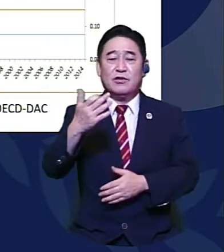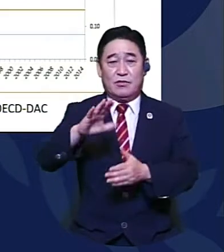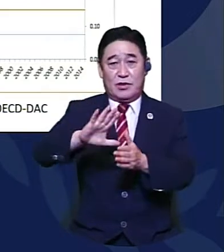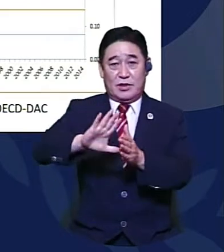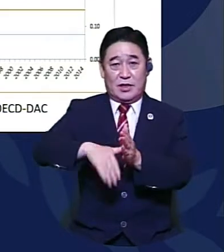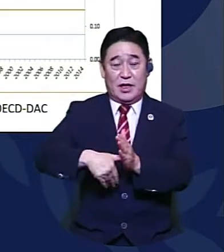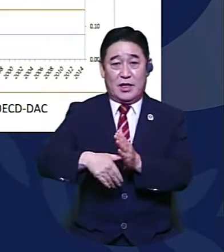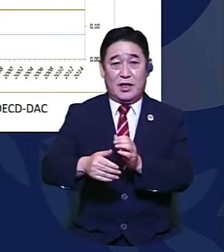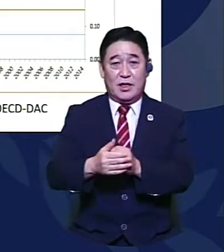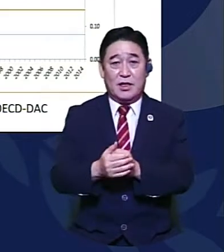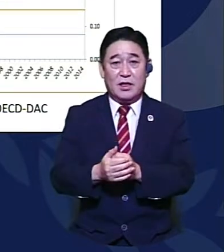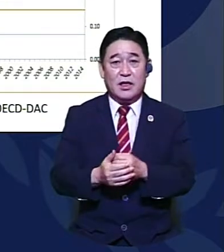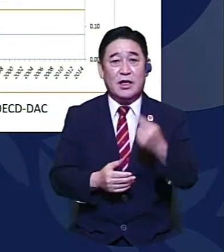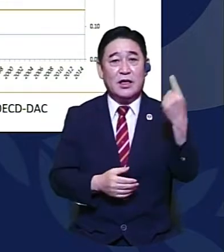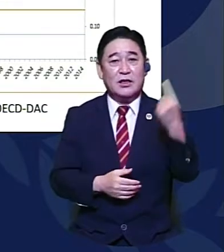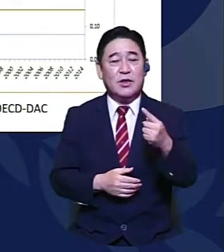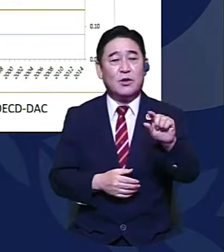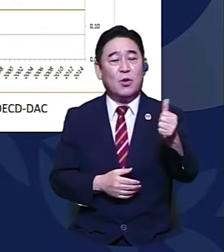ODA,